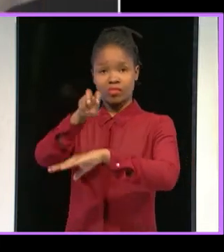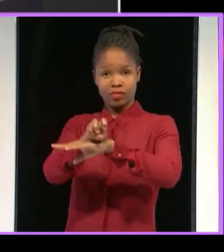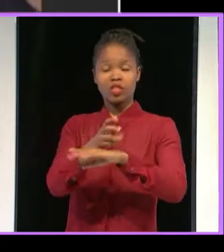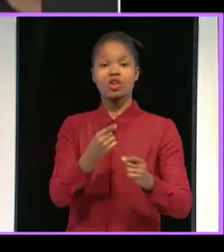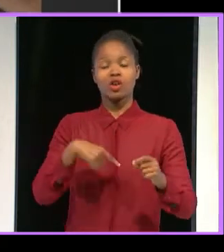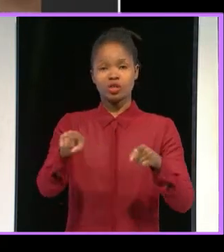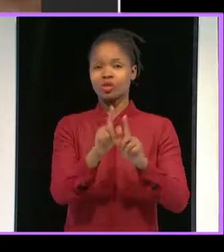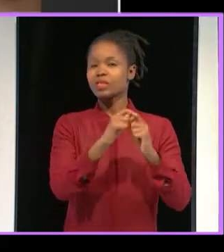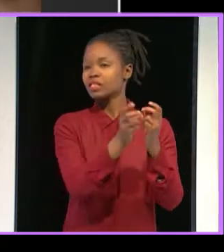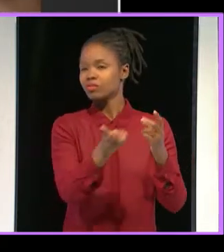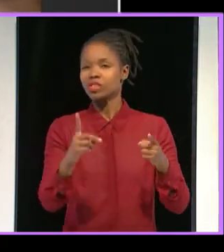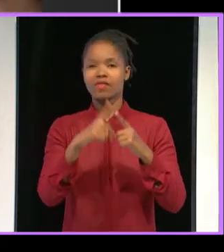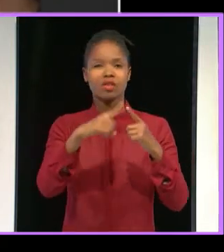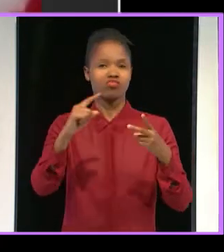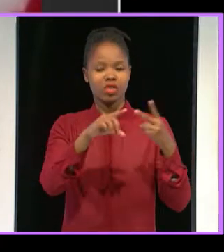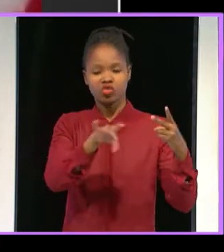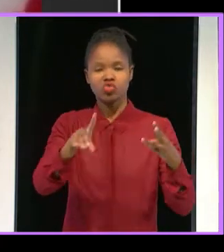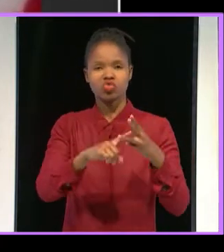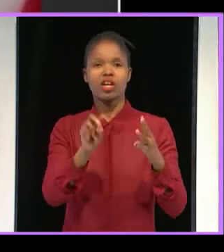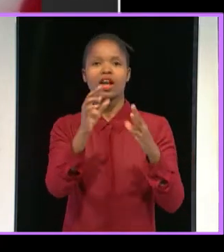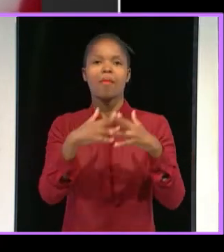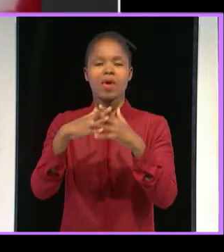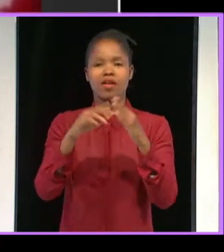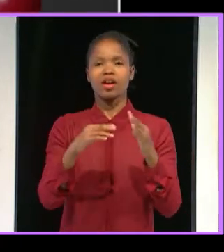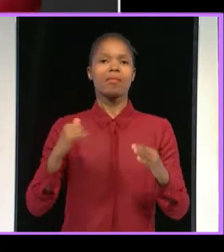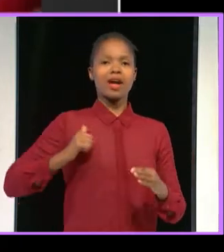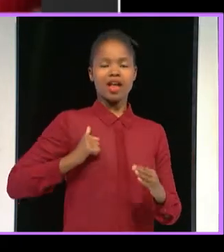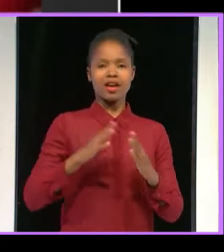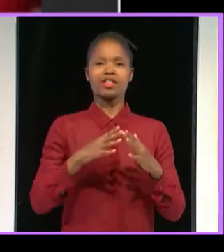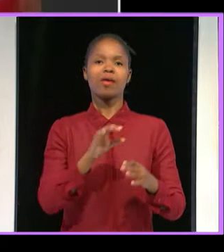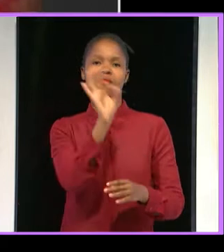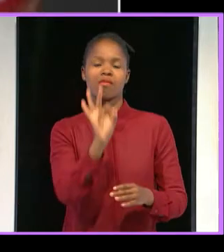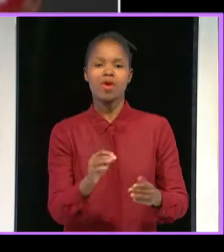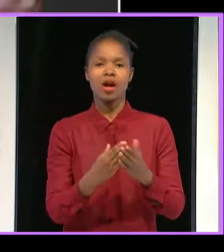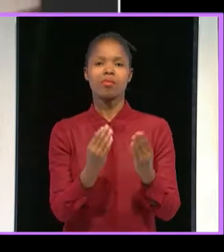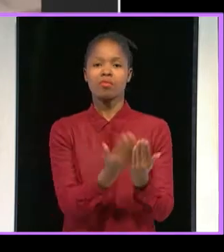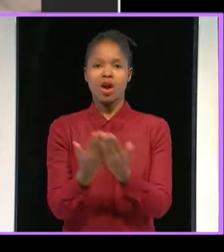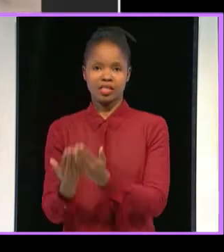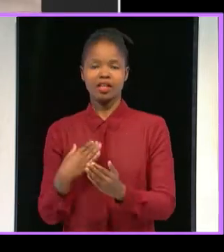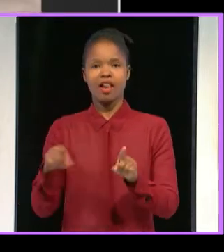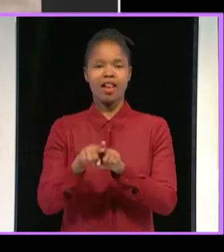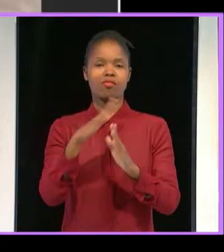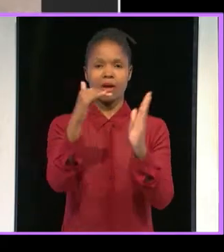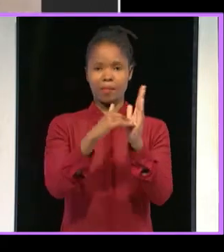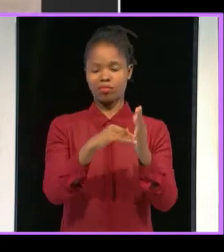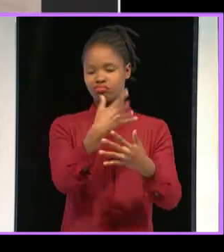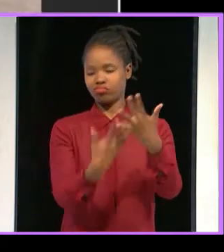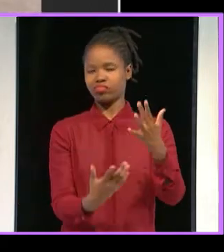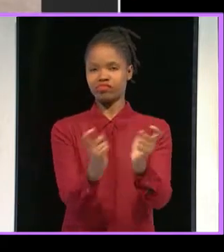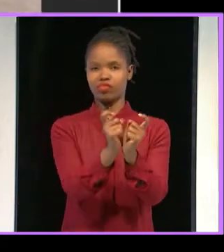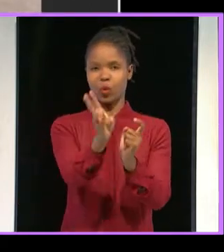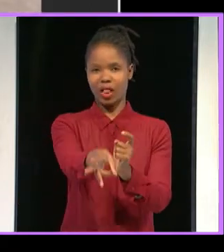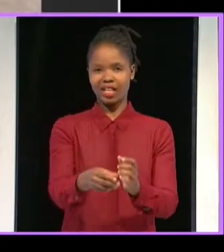tournament featuring teams from Japan, Australia, USA, Canada, Great Britain, France, New Zealand and Brazil.